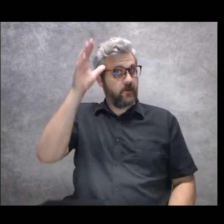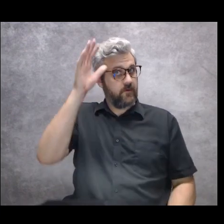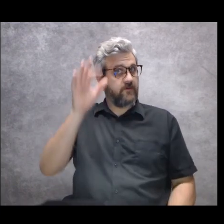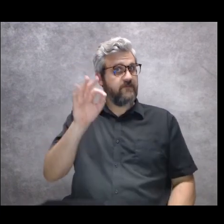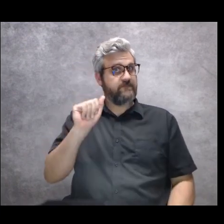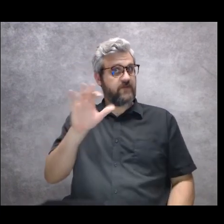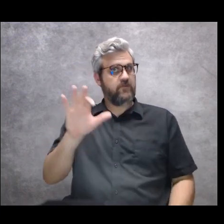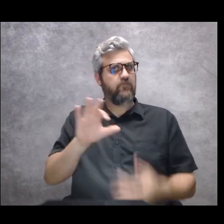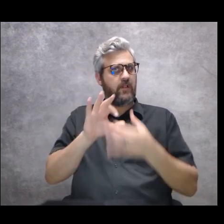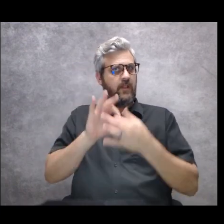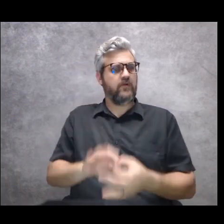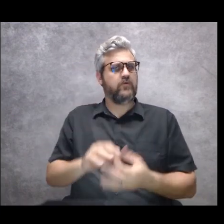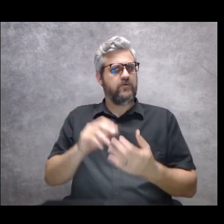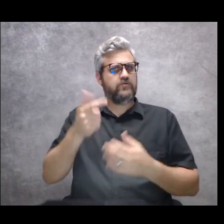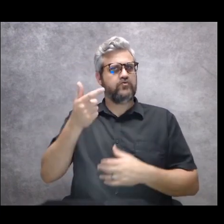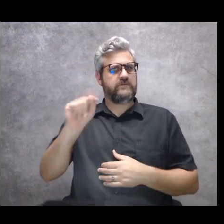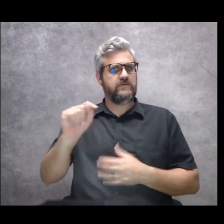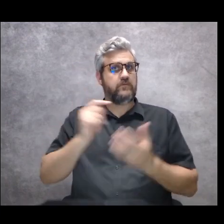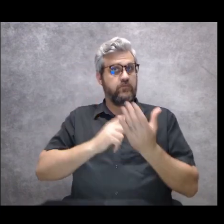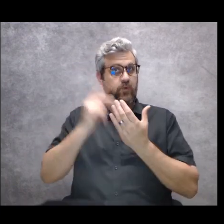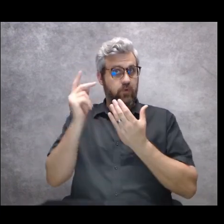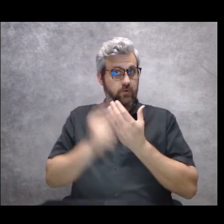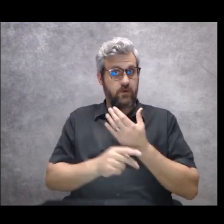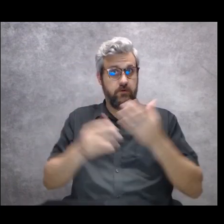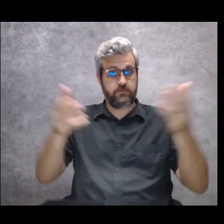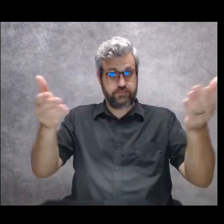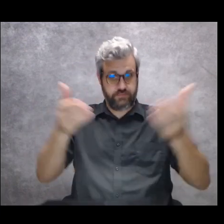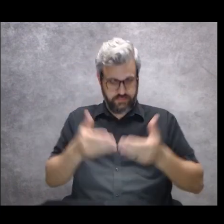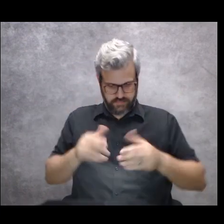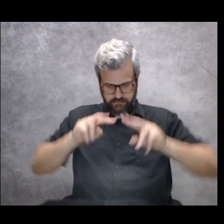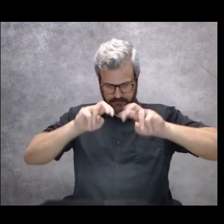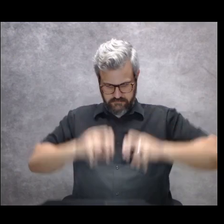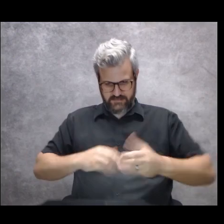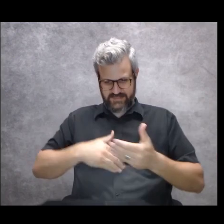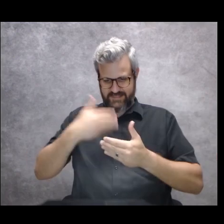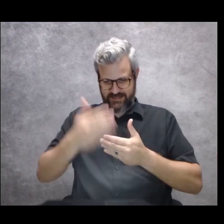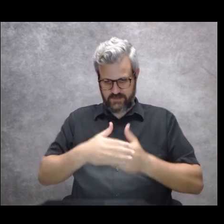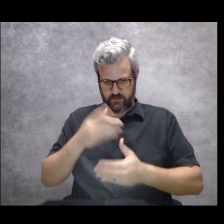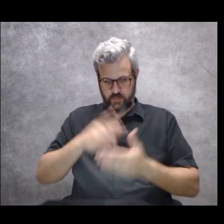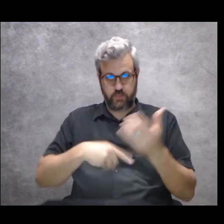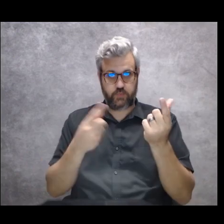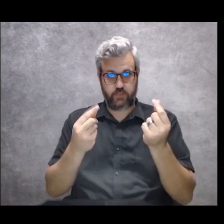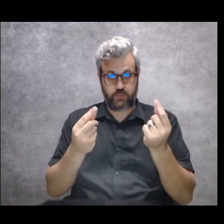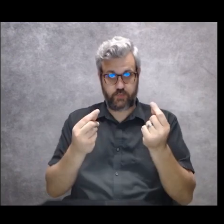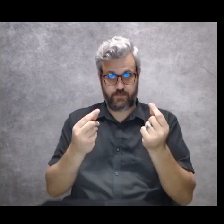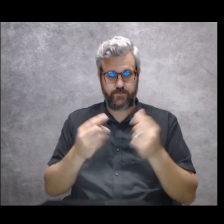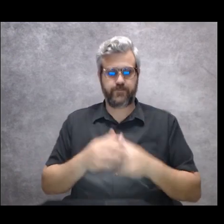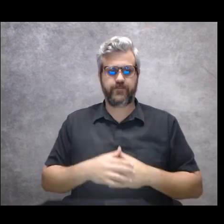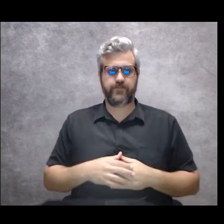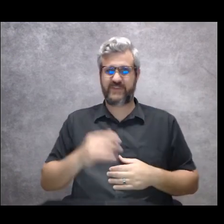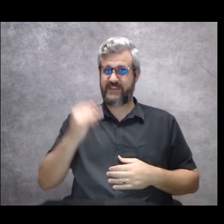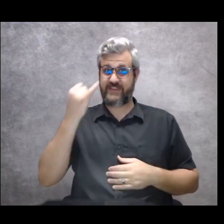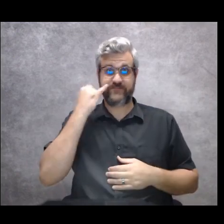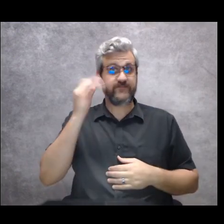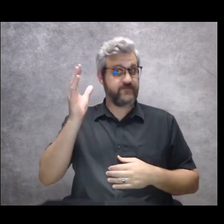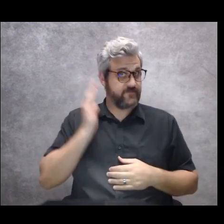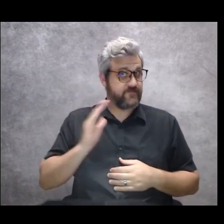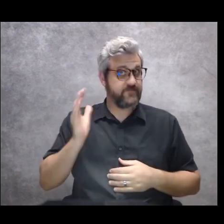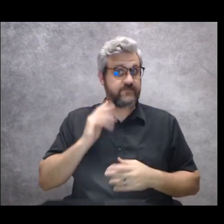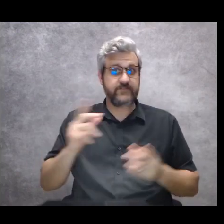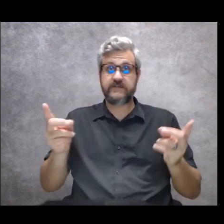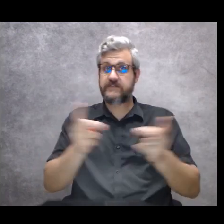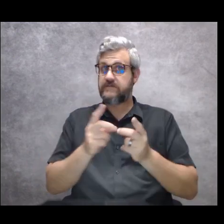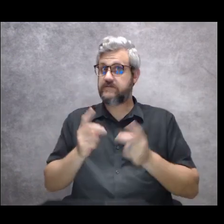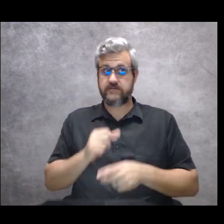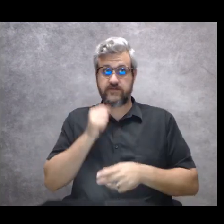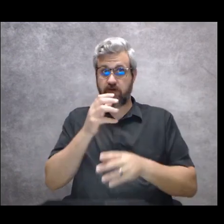to assess next steps for the program. If in the past the district has not received much feedback, you might try reaching